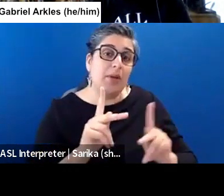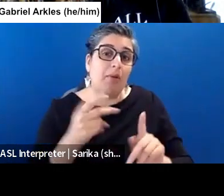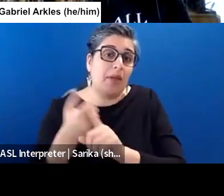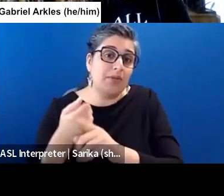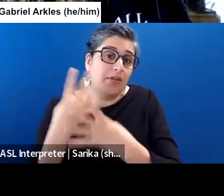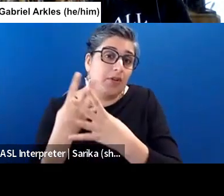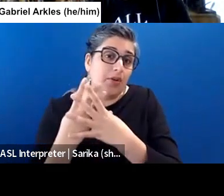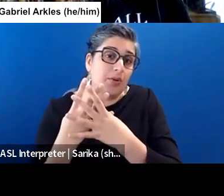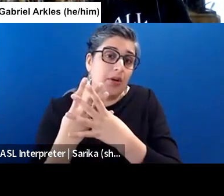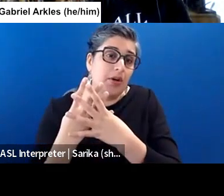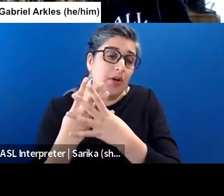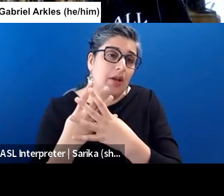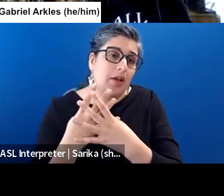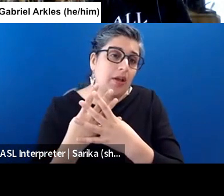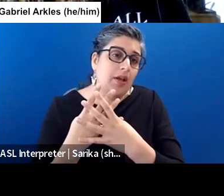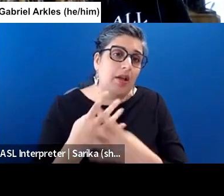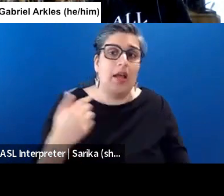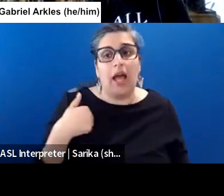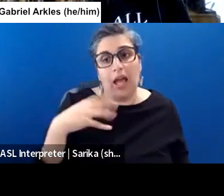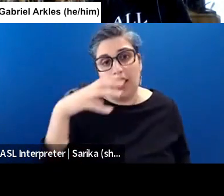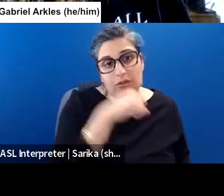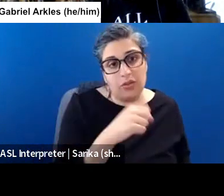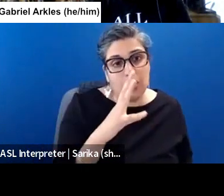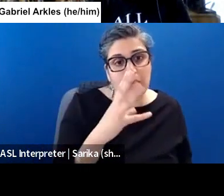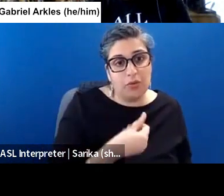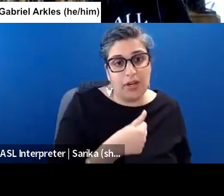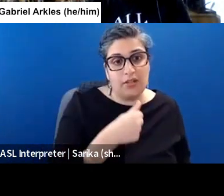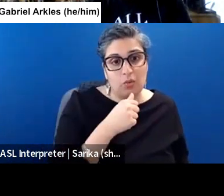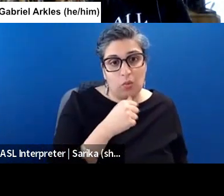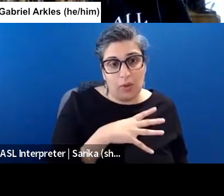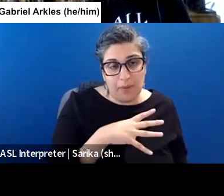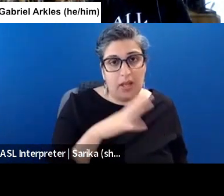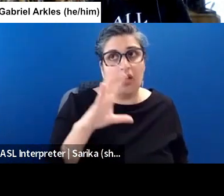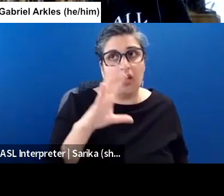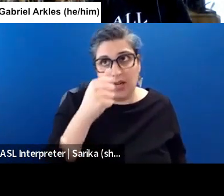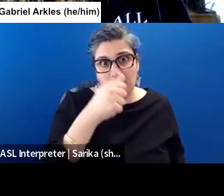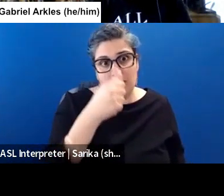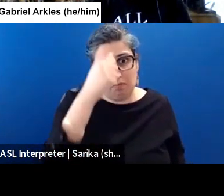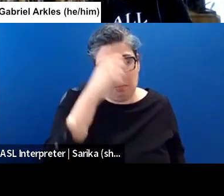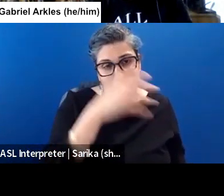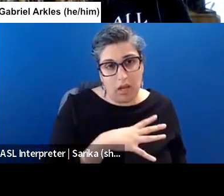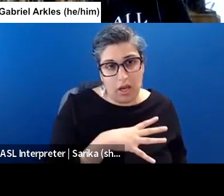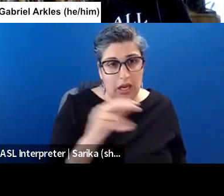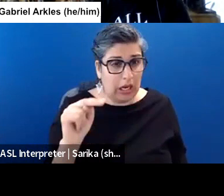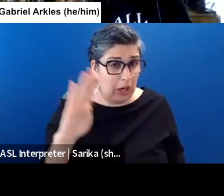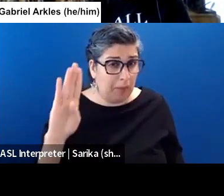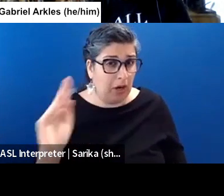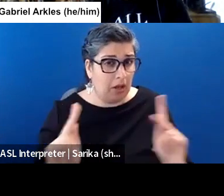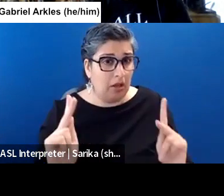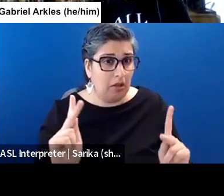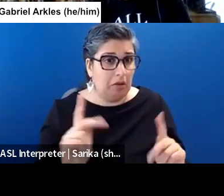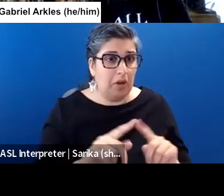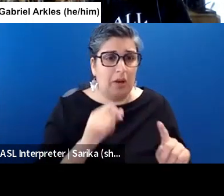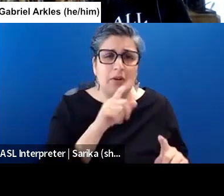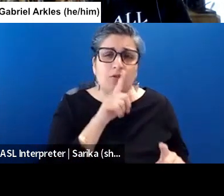incarcerated. I'm assuming trans women as well as trans men and non-binary people, although I don't necessarily know who all the folks were that